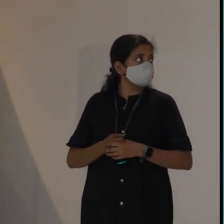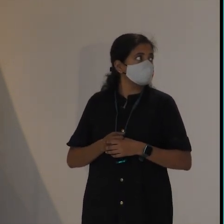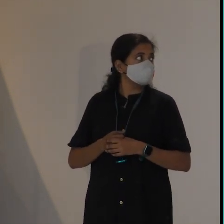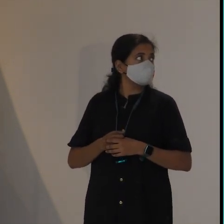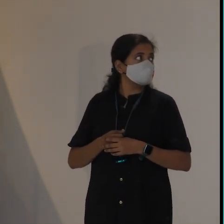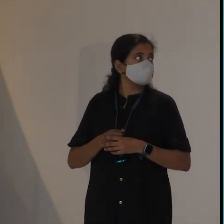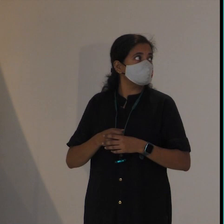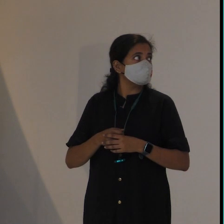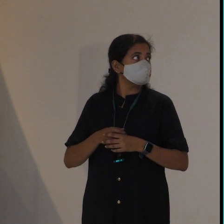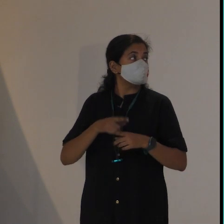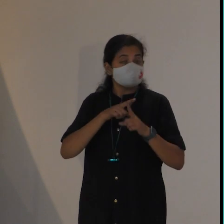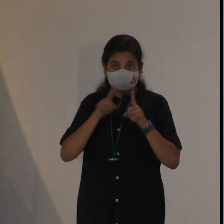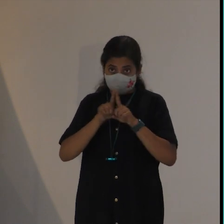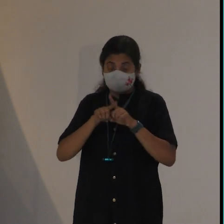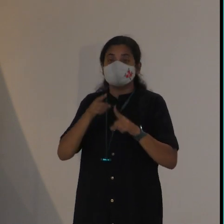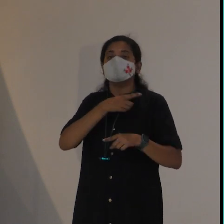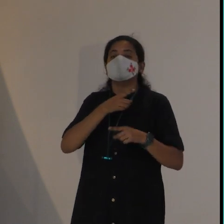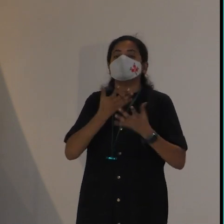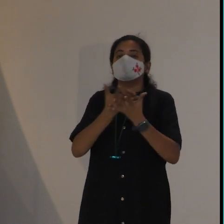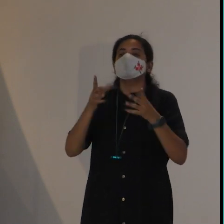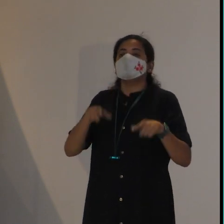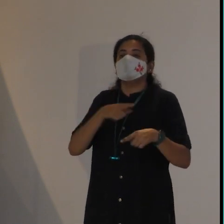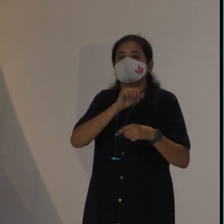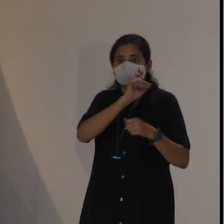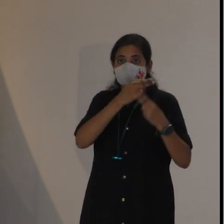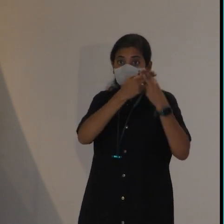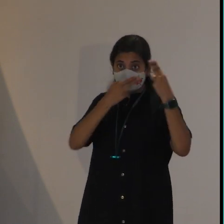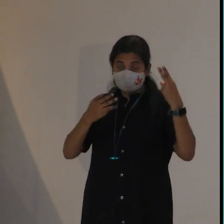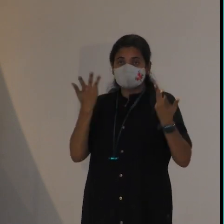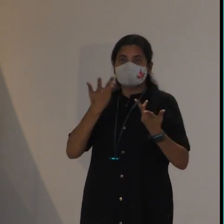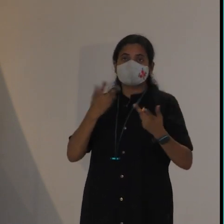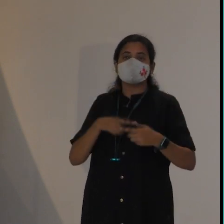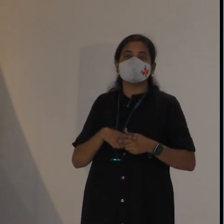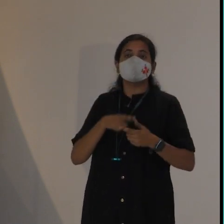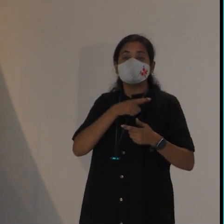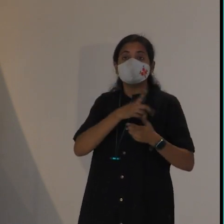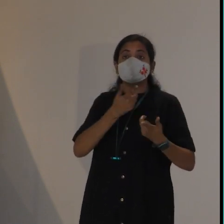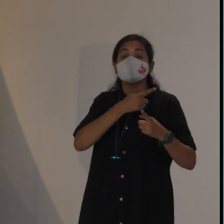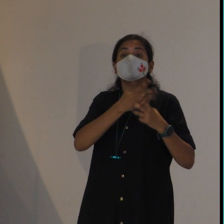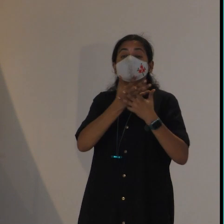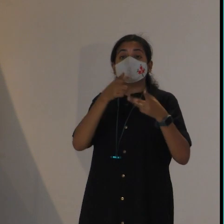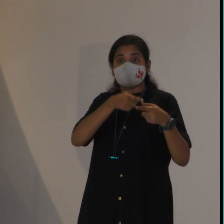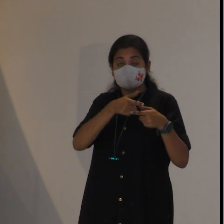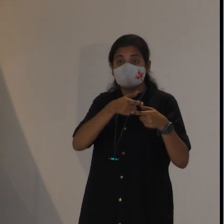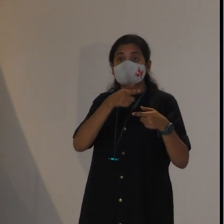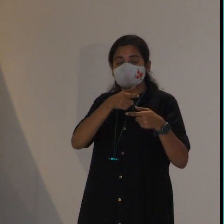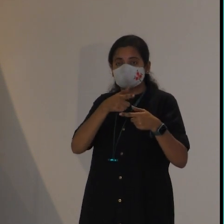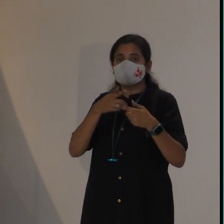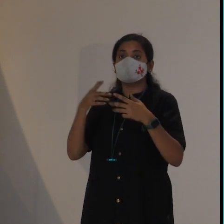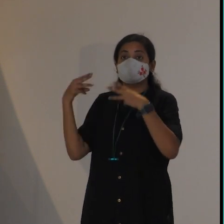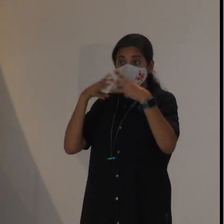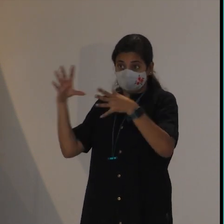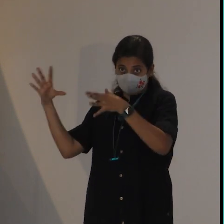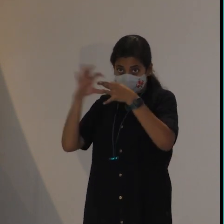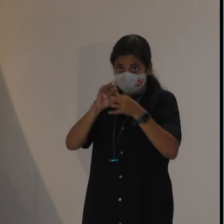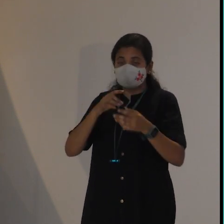Okay, so we wanted to give life to these objects, to tell their stories. Because these are also objects from a space of worship, we may